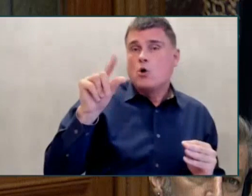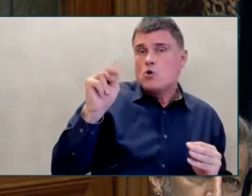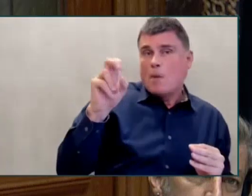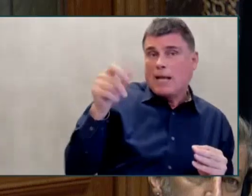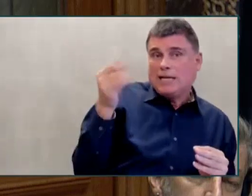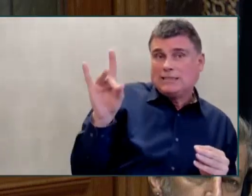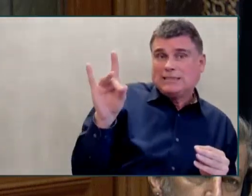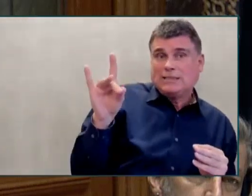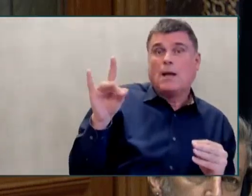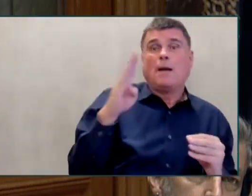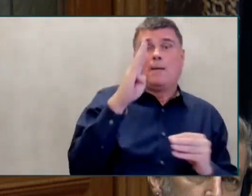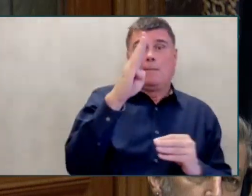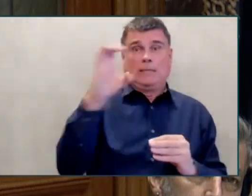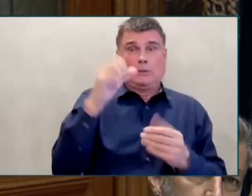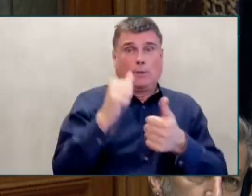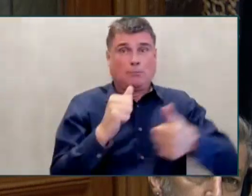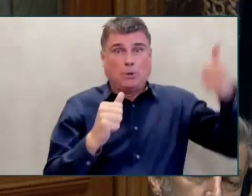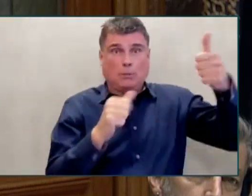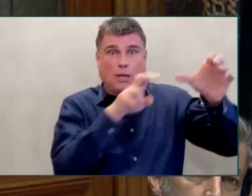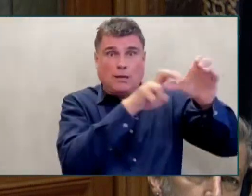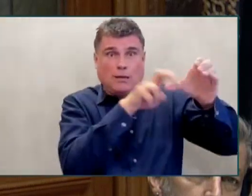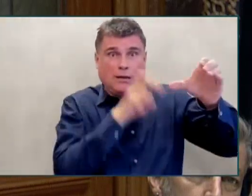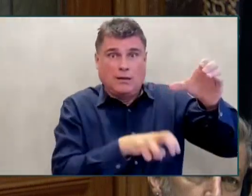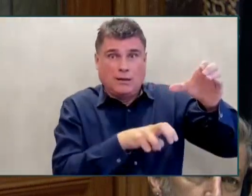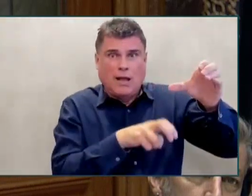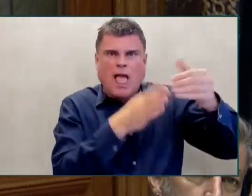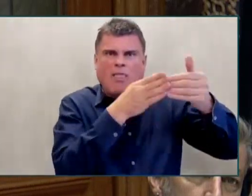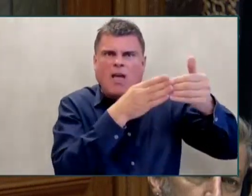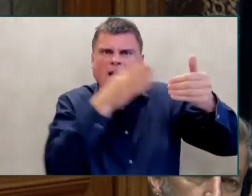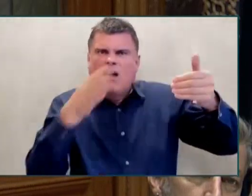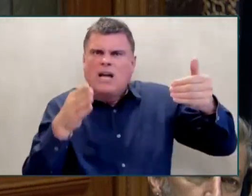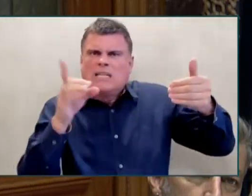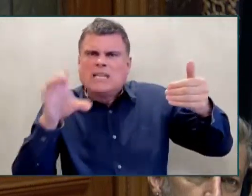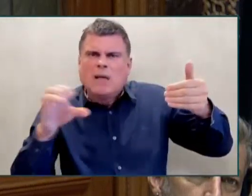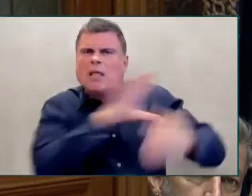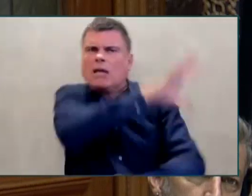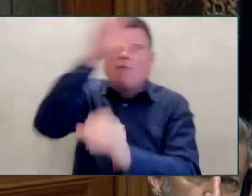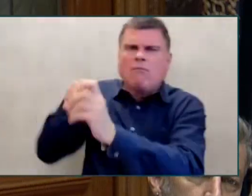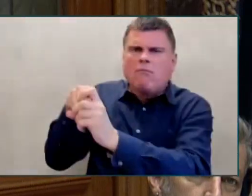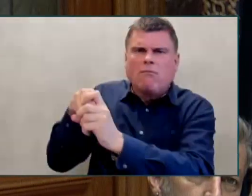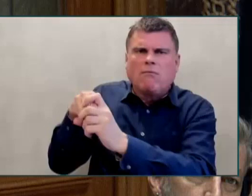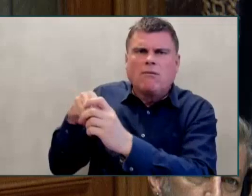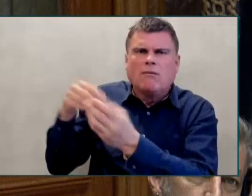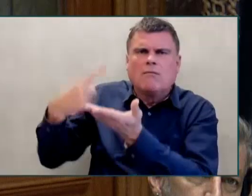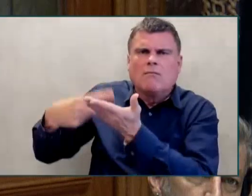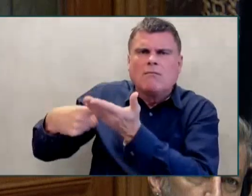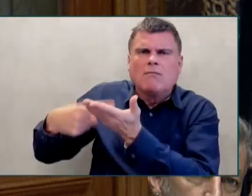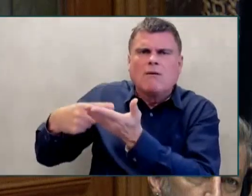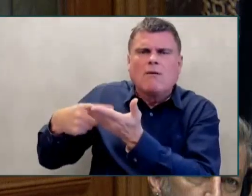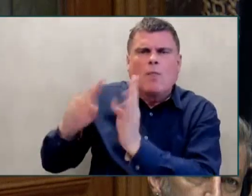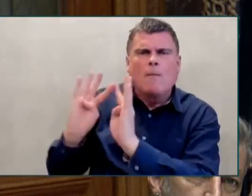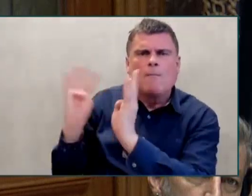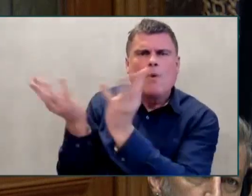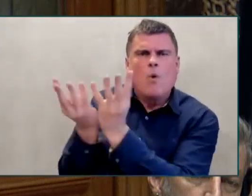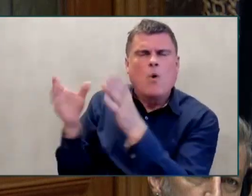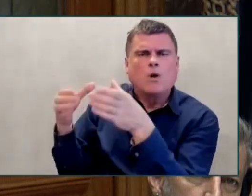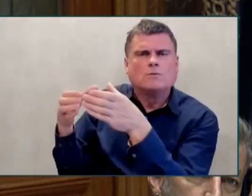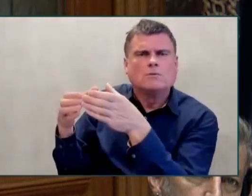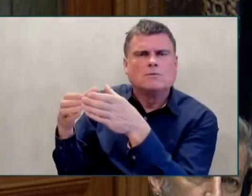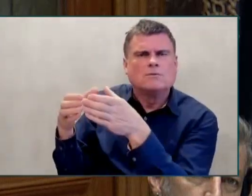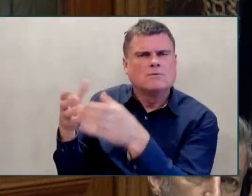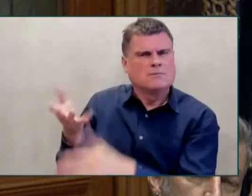a board appointment with their spin-off company, Elk Valley Resources. A powerful corporation lobbied this